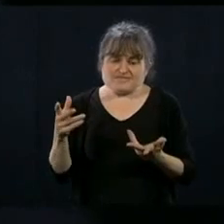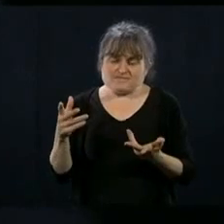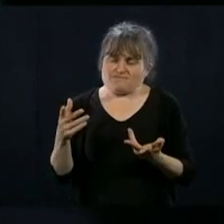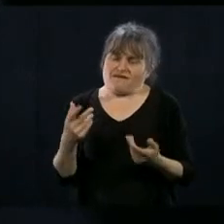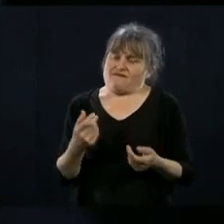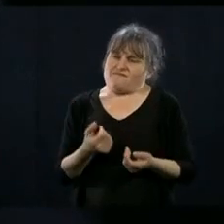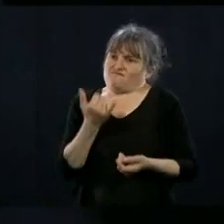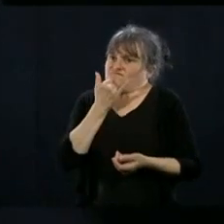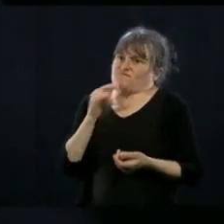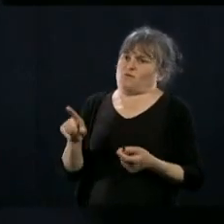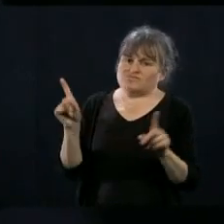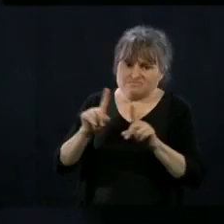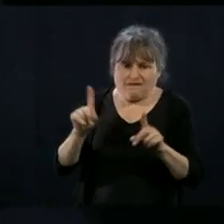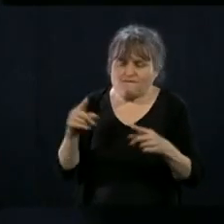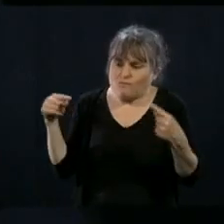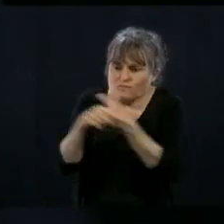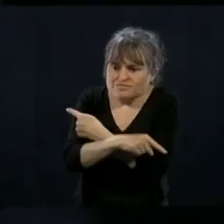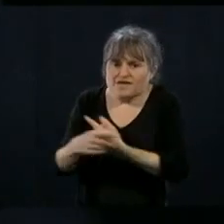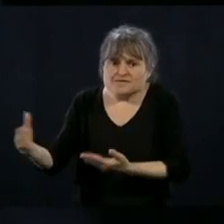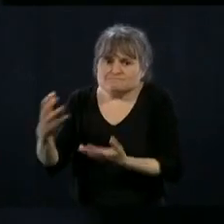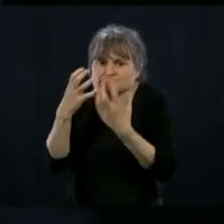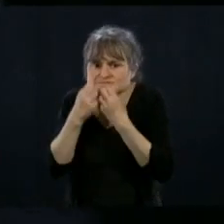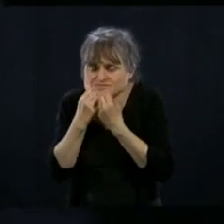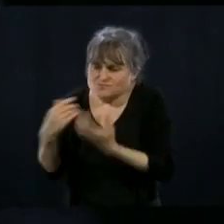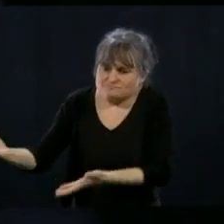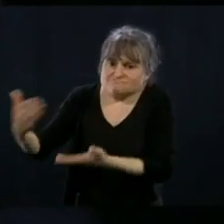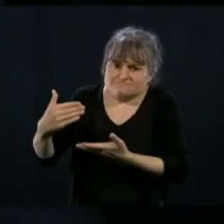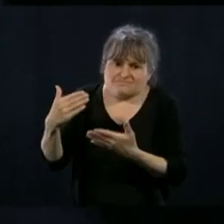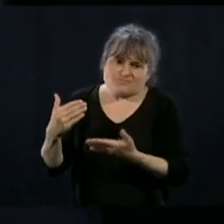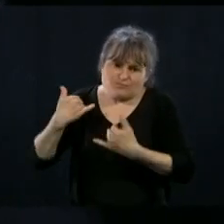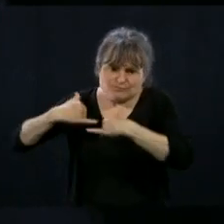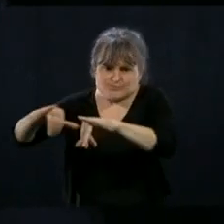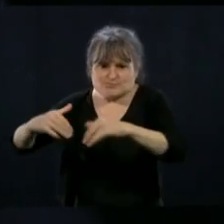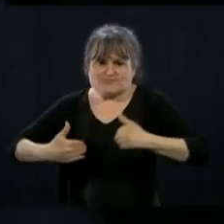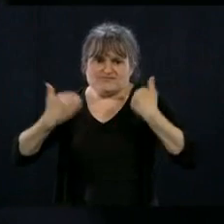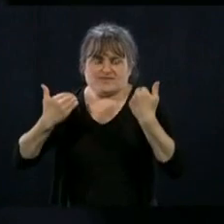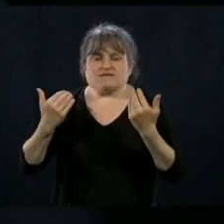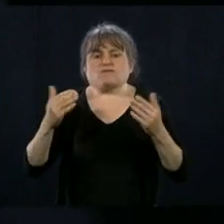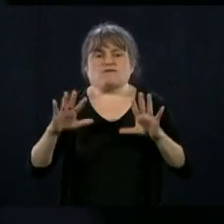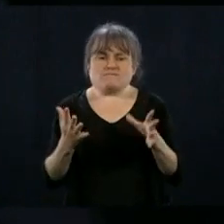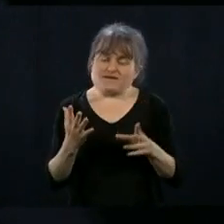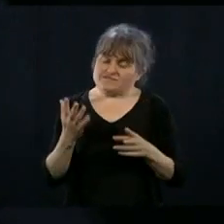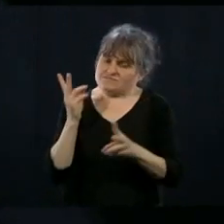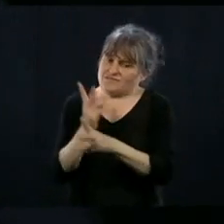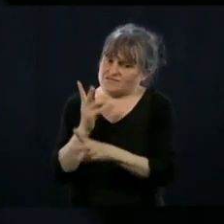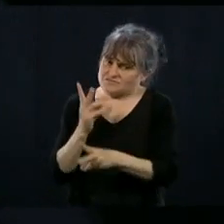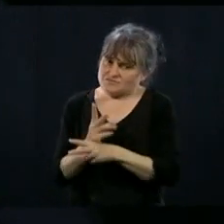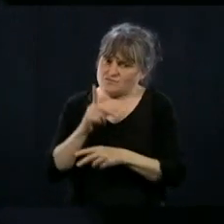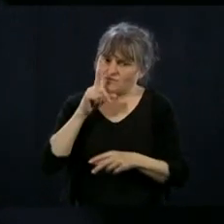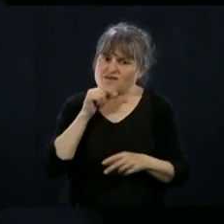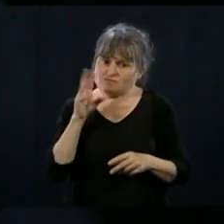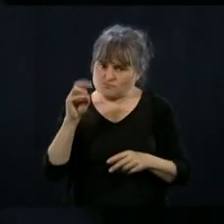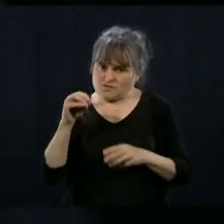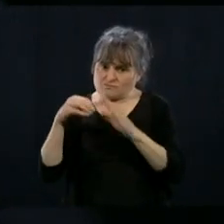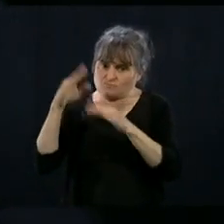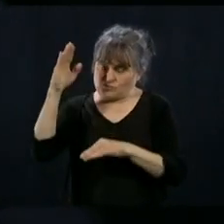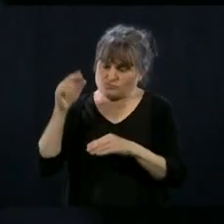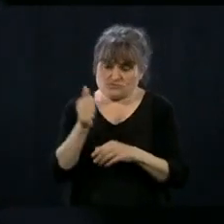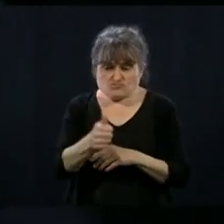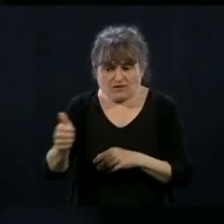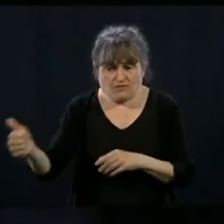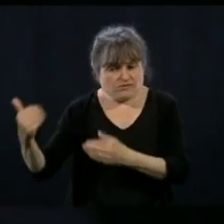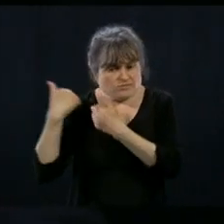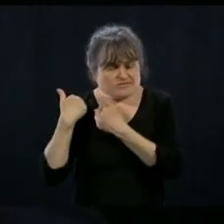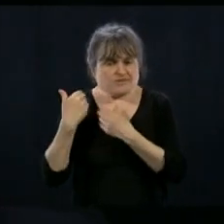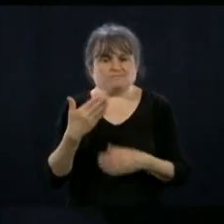just because I want to keep you with us. So I'm counting on you for things to go well in the month of